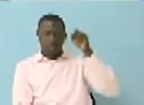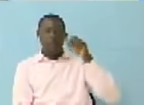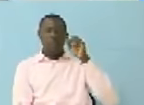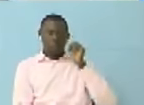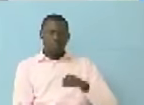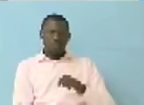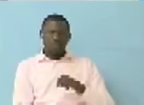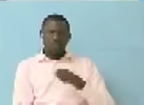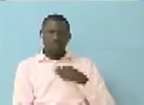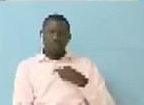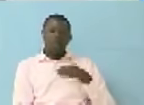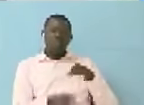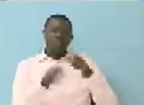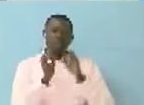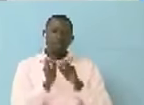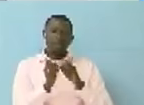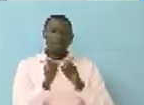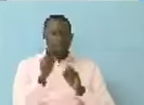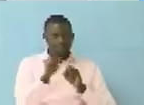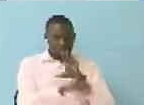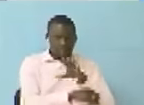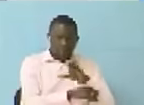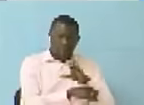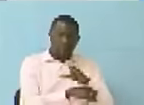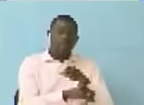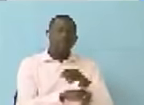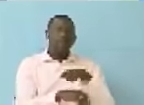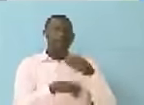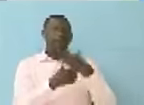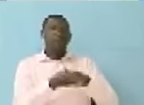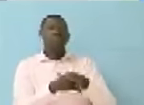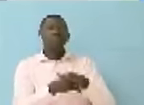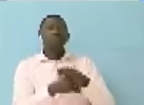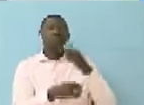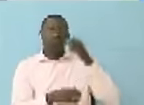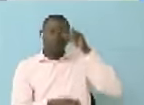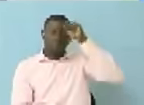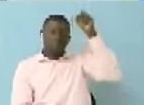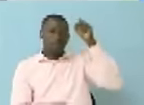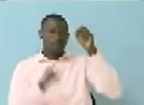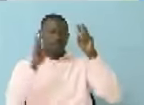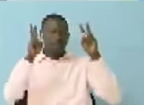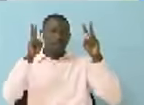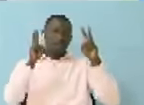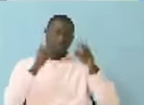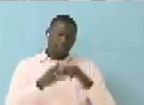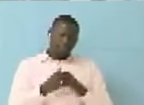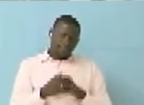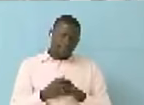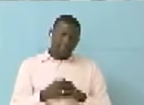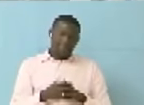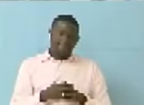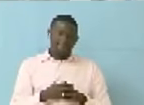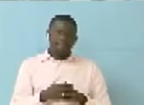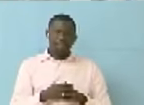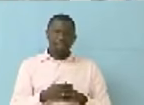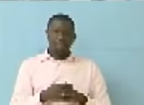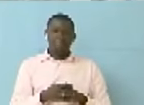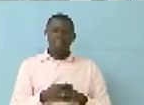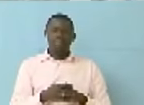President. Odamunda koto munyinde wala nyinde tumalame na President wala yata wala yatomba wodo abeda nkule President wala kangola.